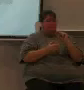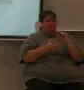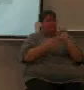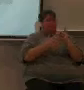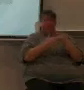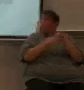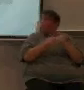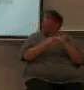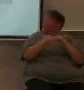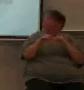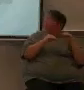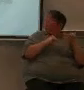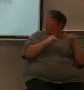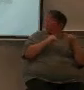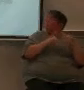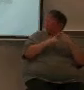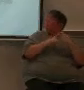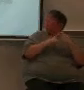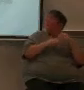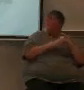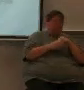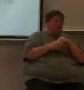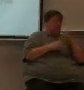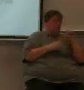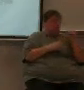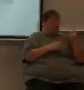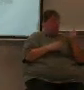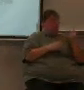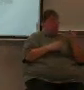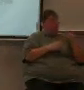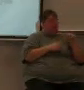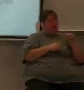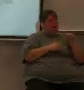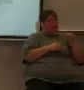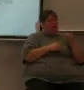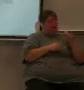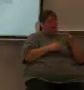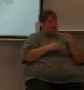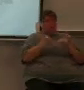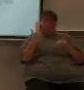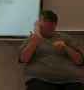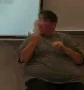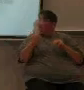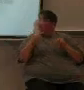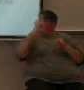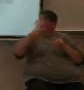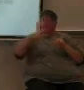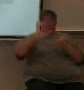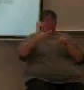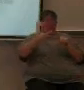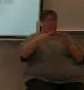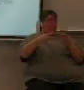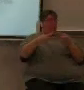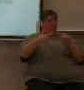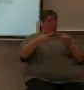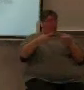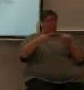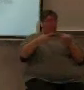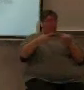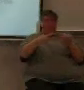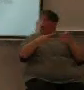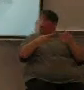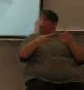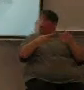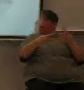bioconcentration. The second term is bioaccumulation, and this is the accumulation from its food. And generally this is driven by